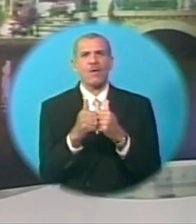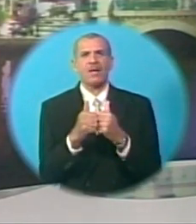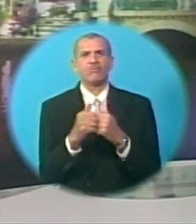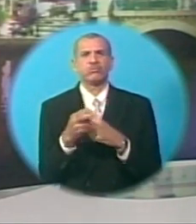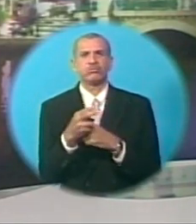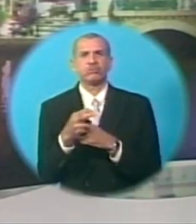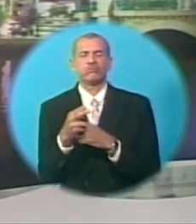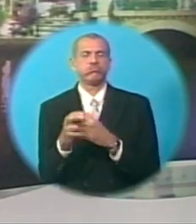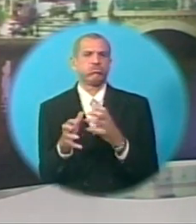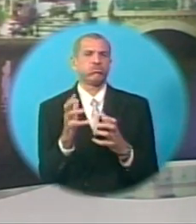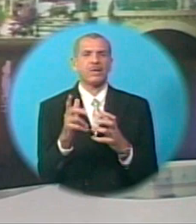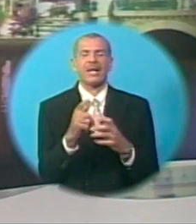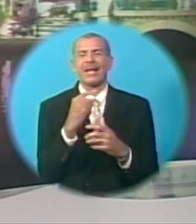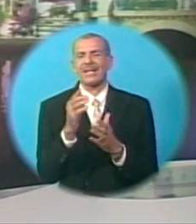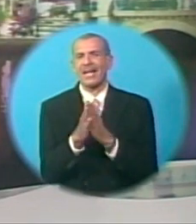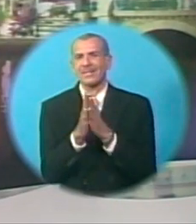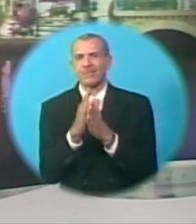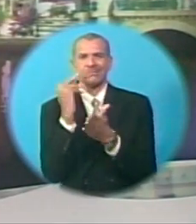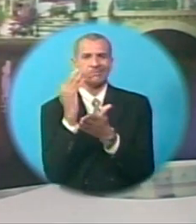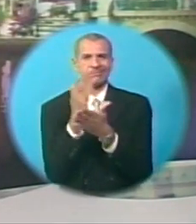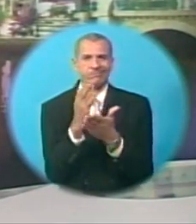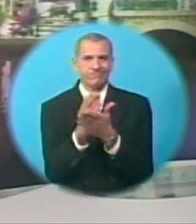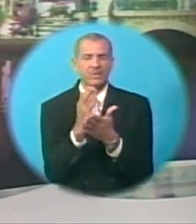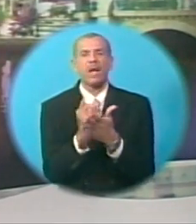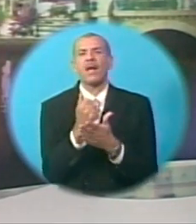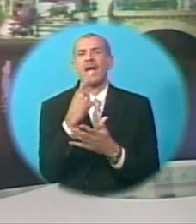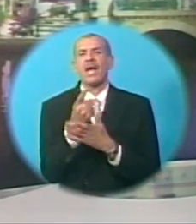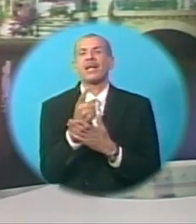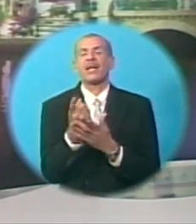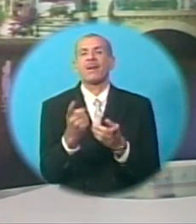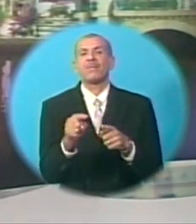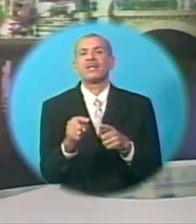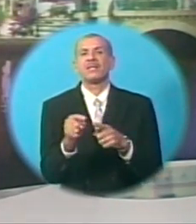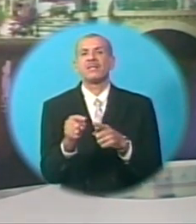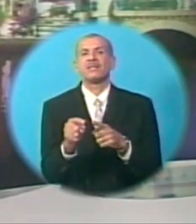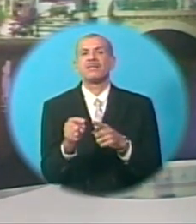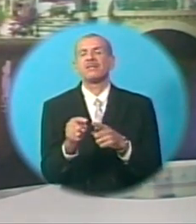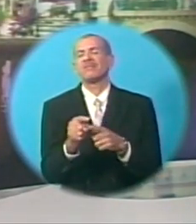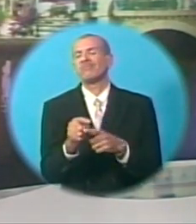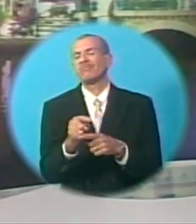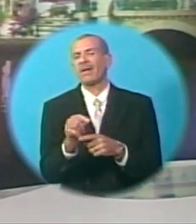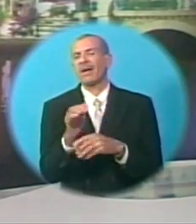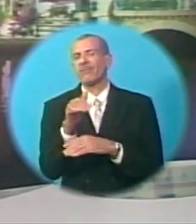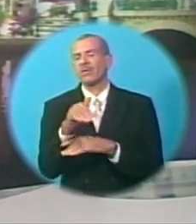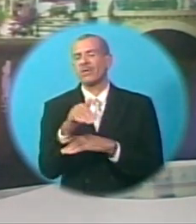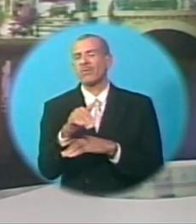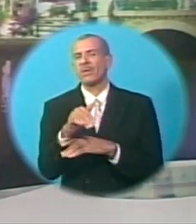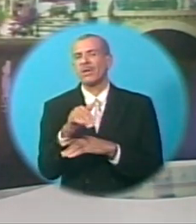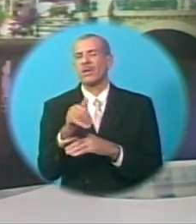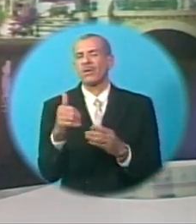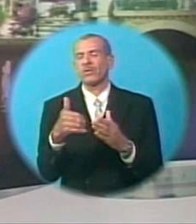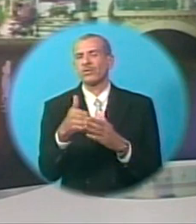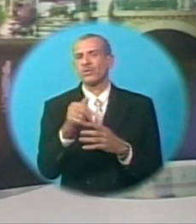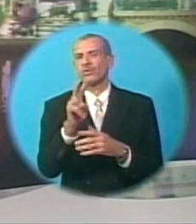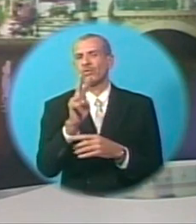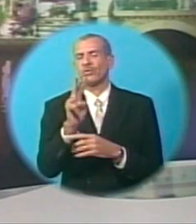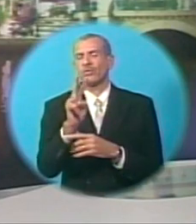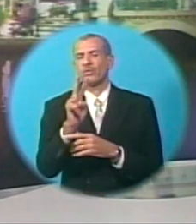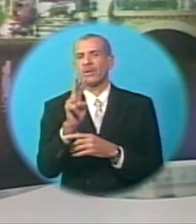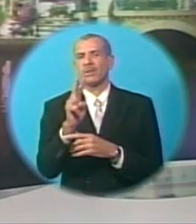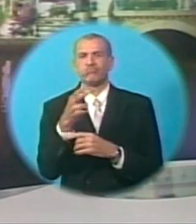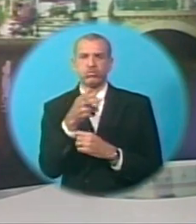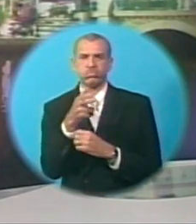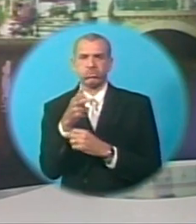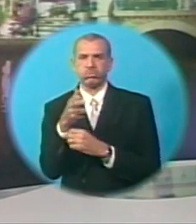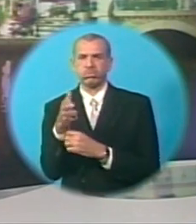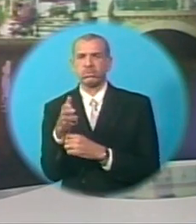a halt to it. The most recent shooting occurred around 1:45 this morning during an unauthorized promotional event, which